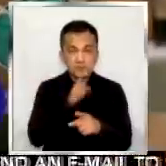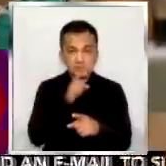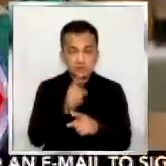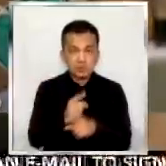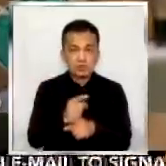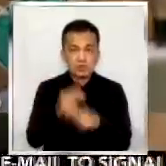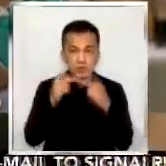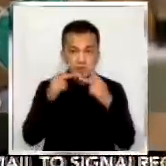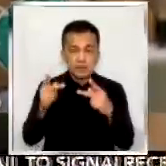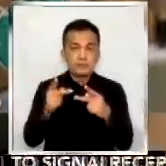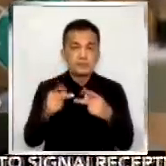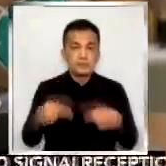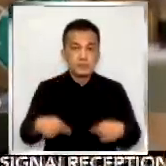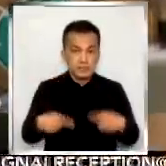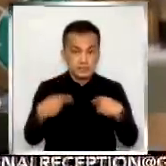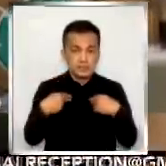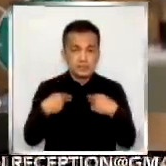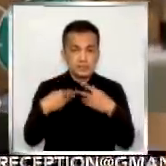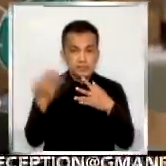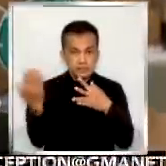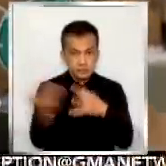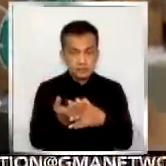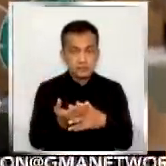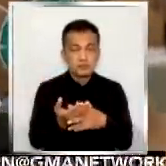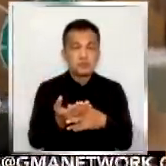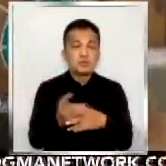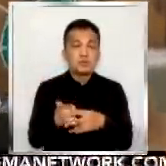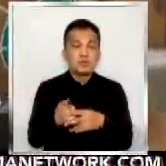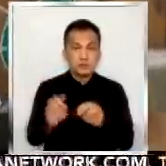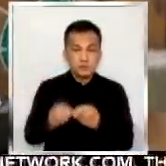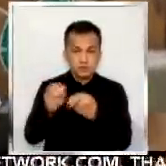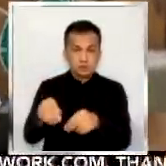in place and that the country is ready to mitigate